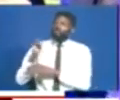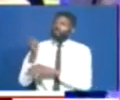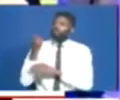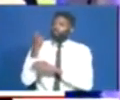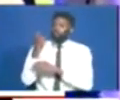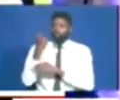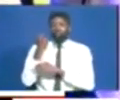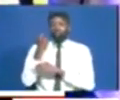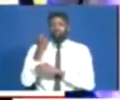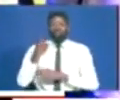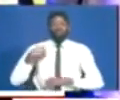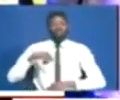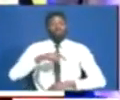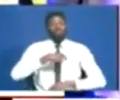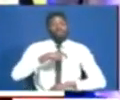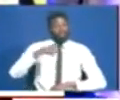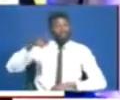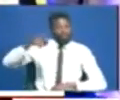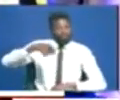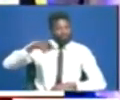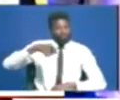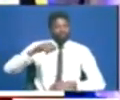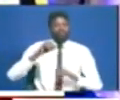We need to maintain